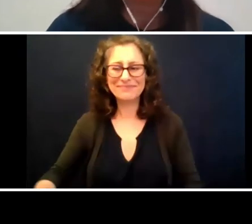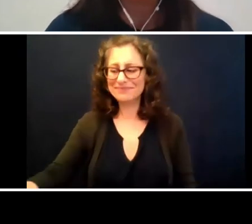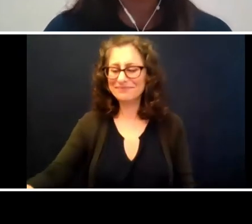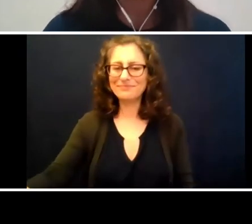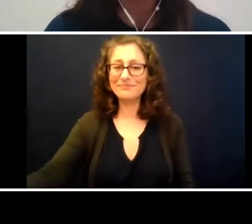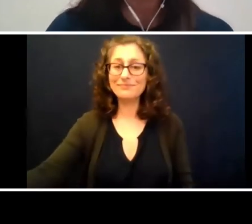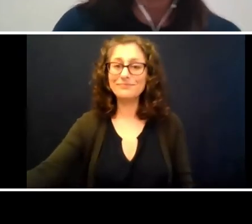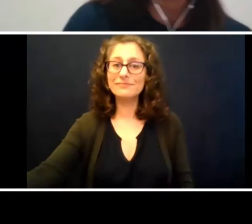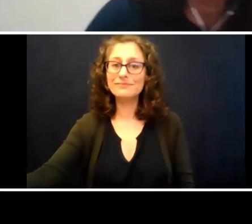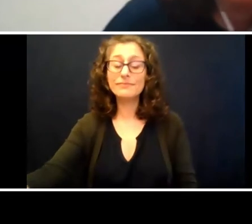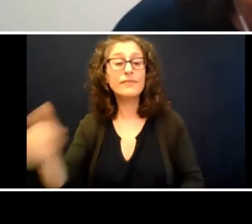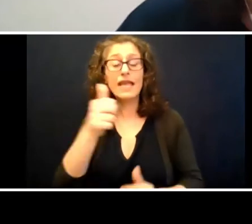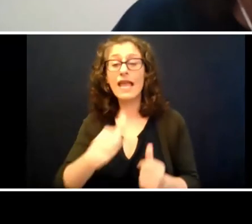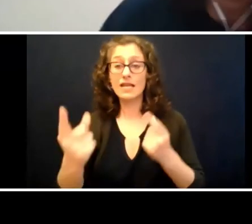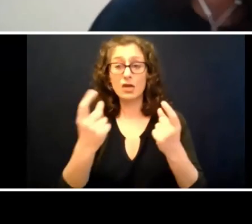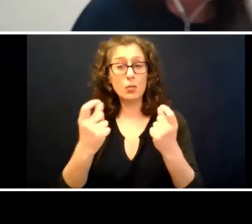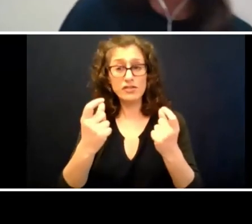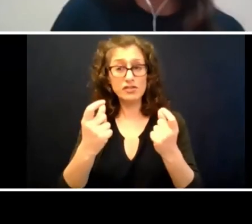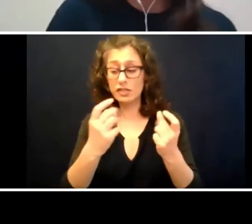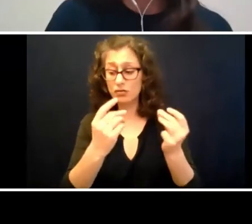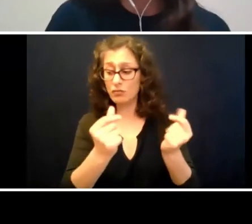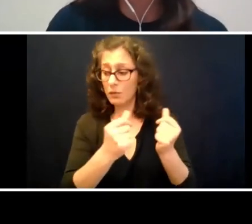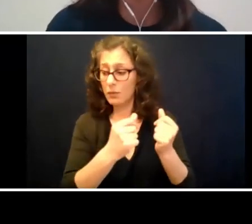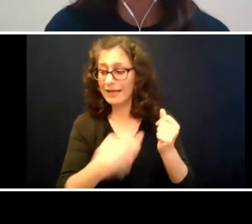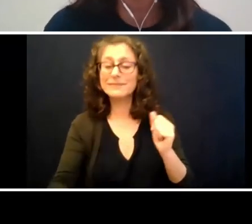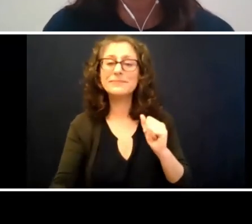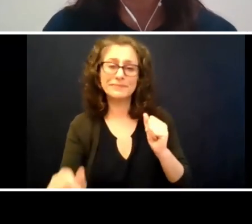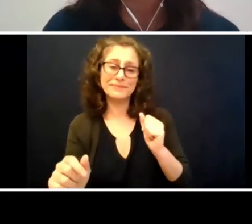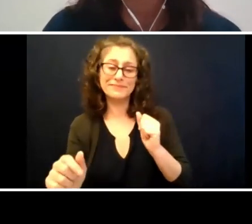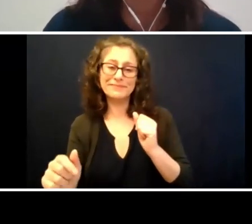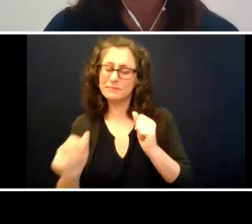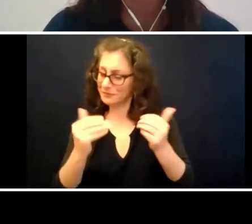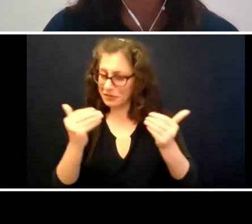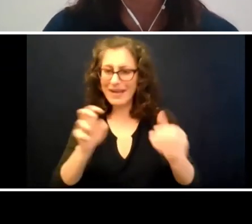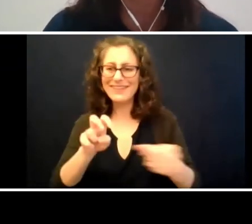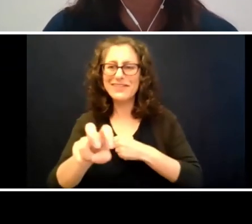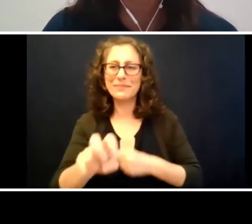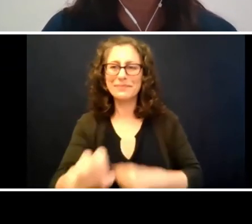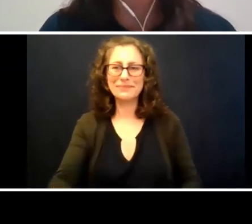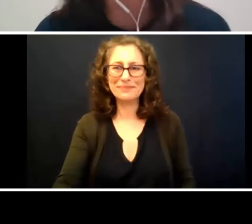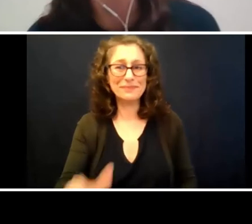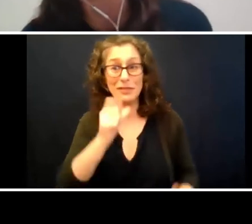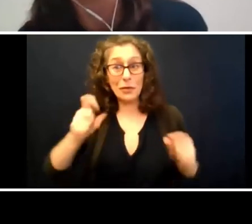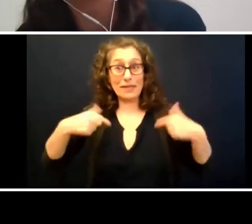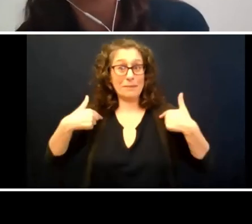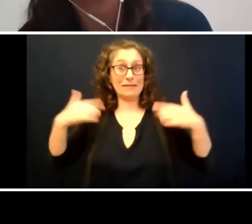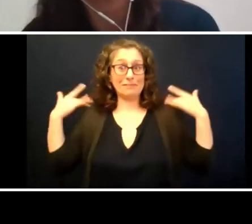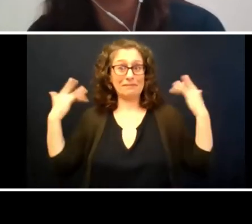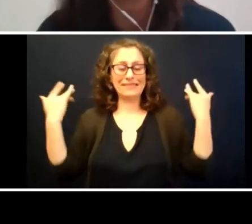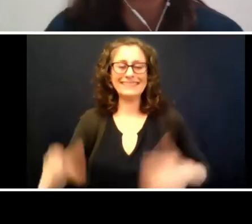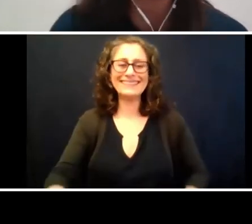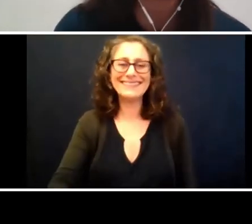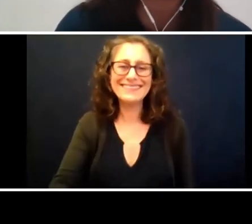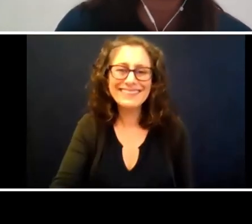So if anybody has any questions right off the bat, just jump right in. You don't need me. And we have changed the